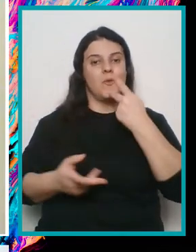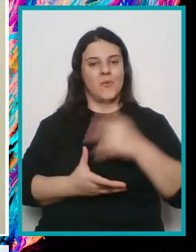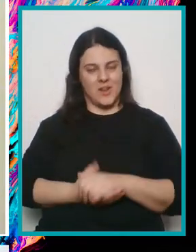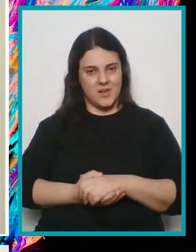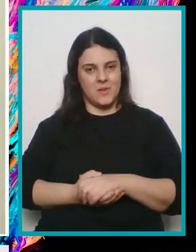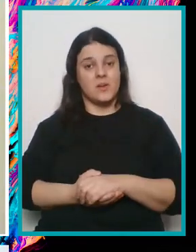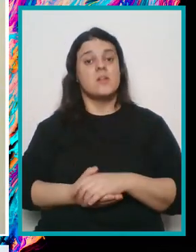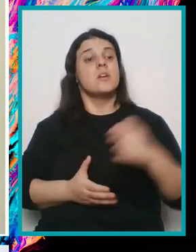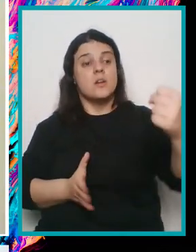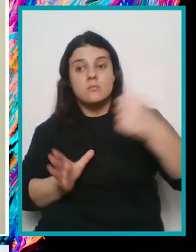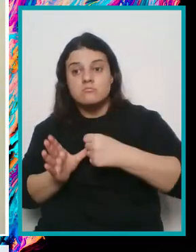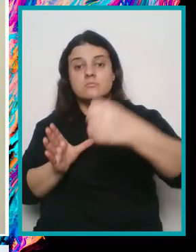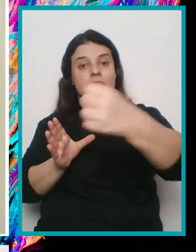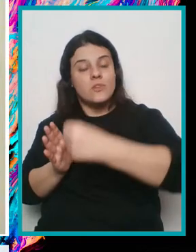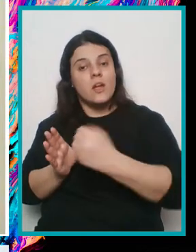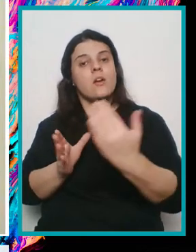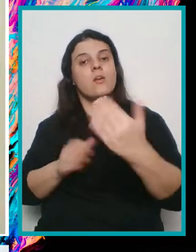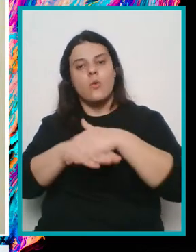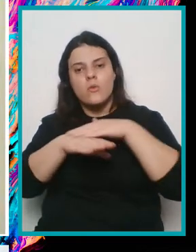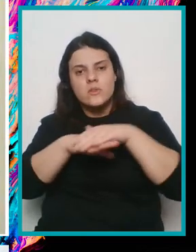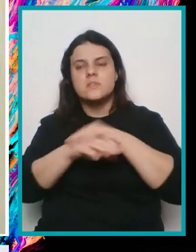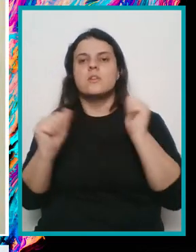that we'll be able to see climate justice.